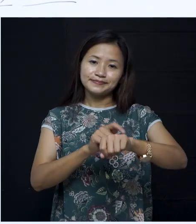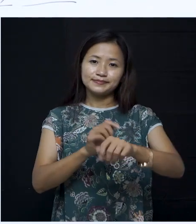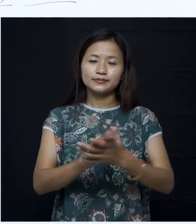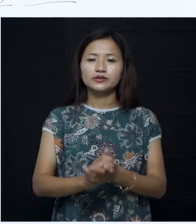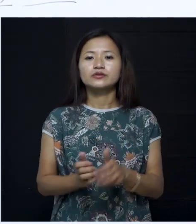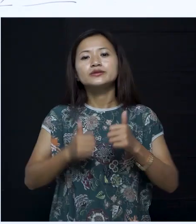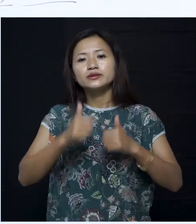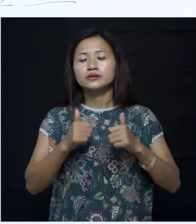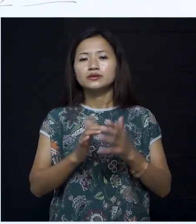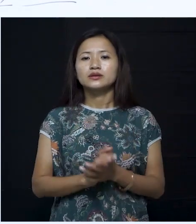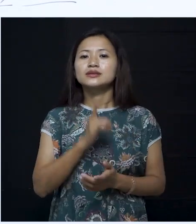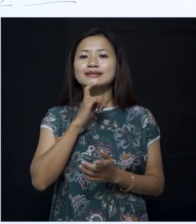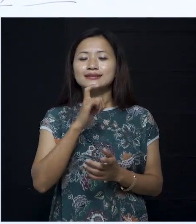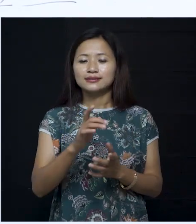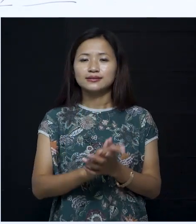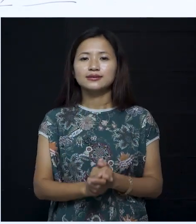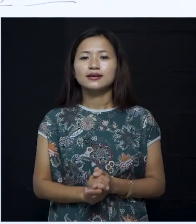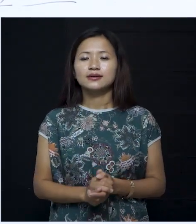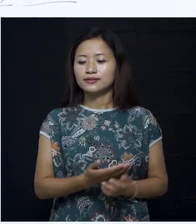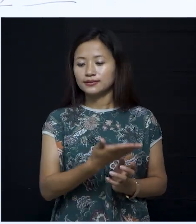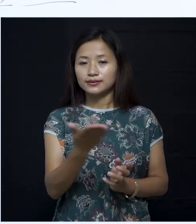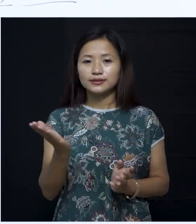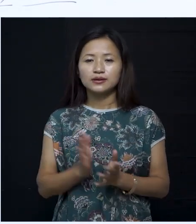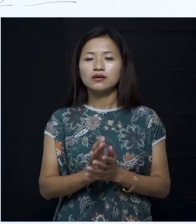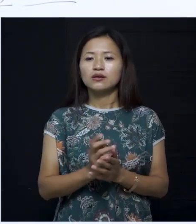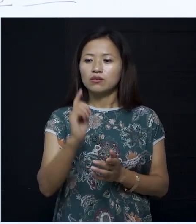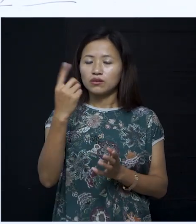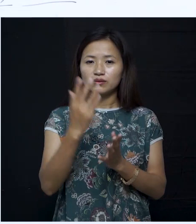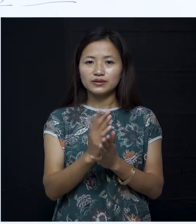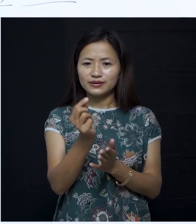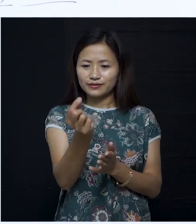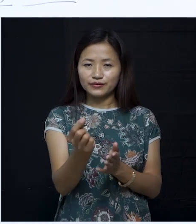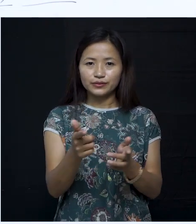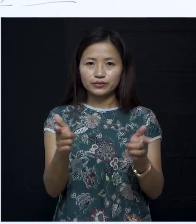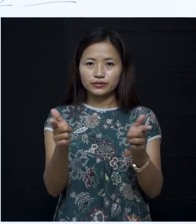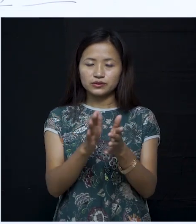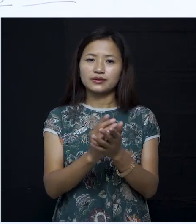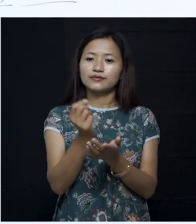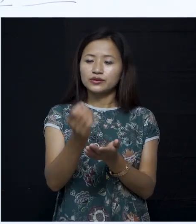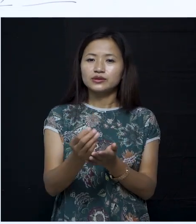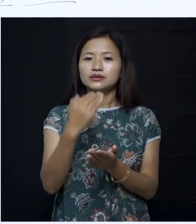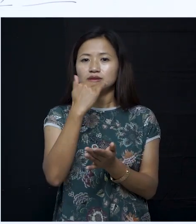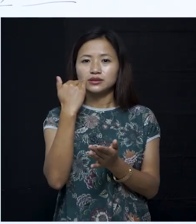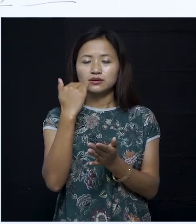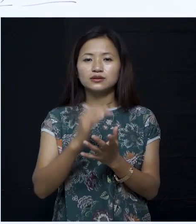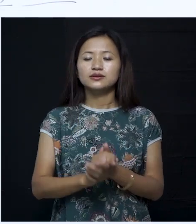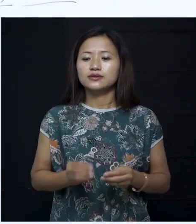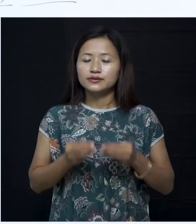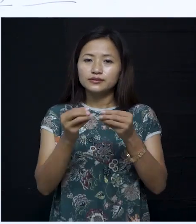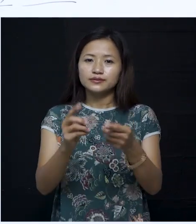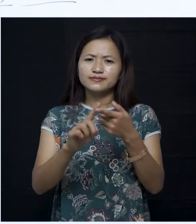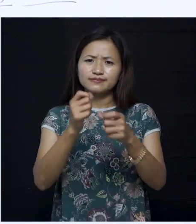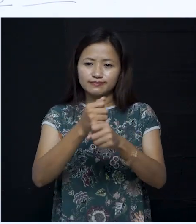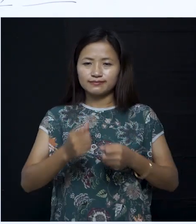but you can say there is only a few chocolates, right? That's what I gave you in the